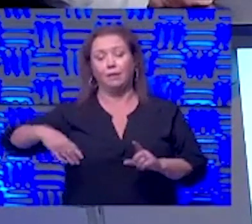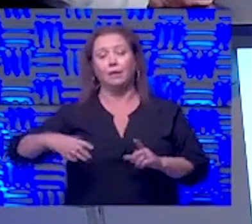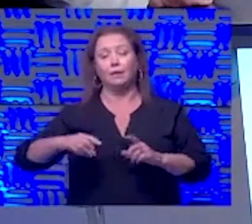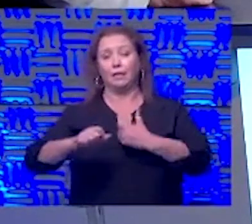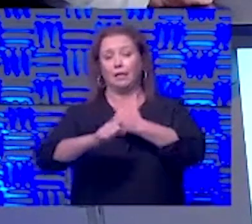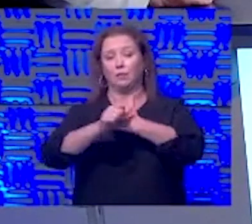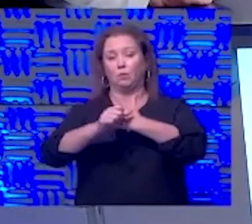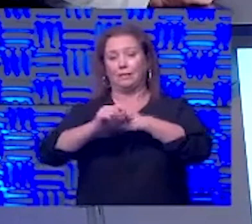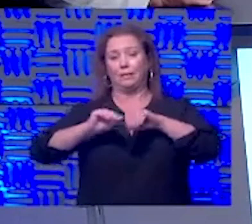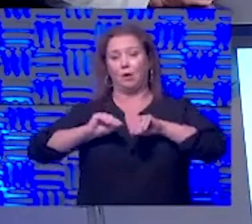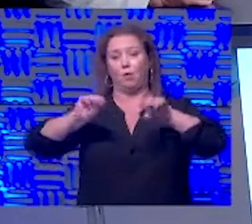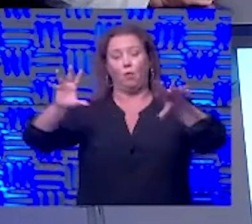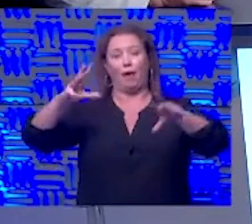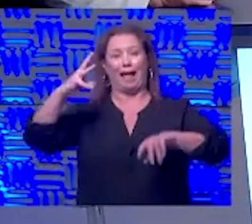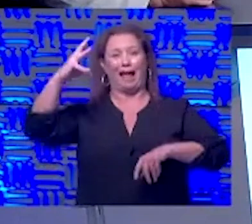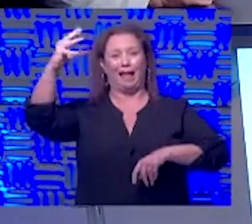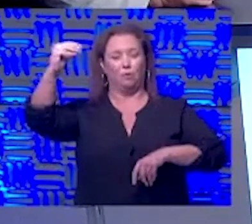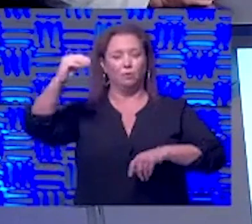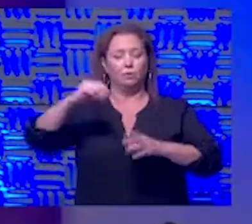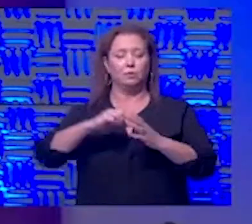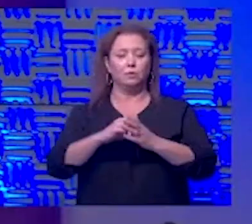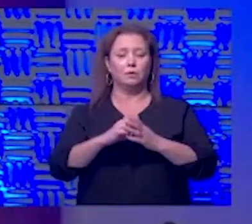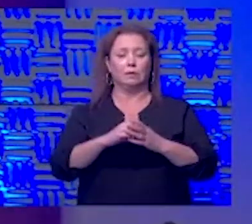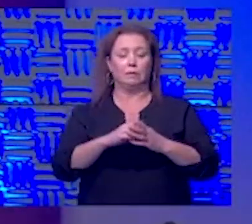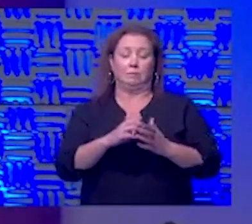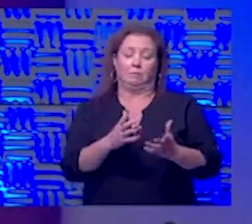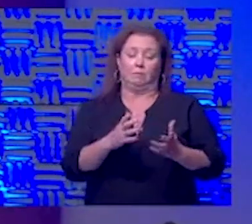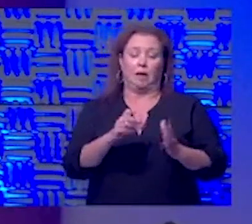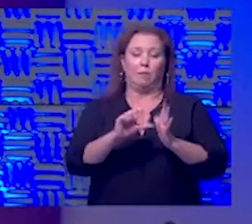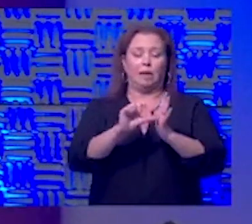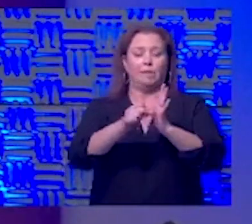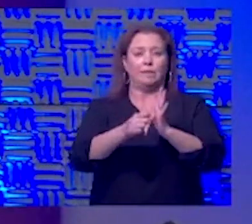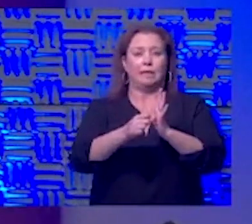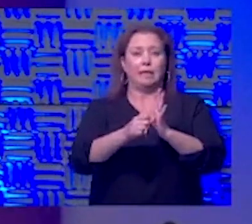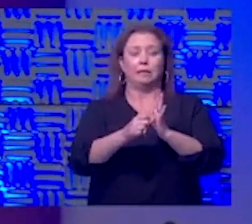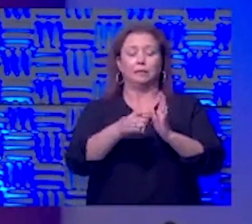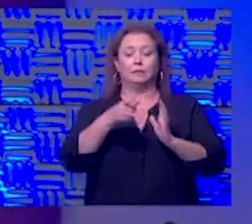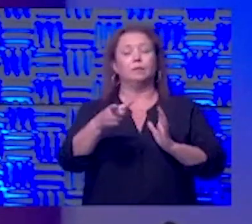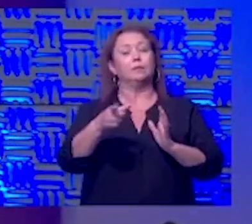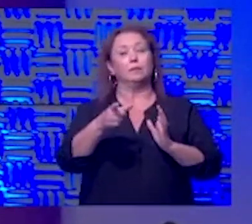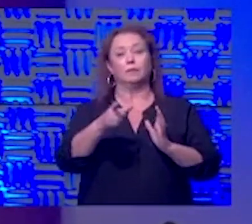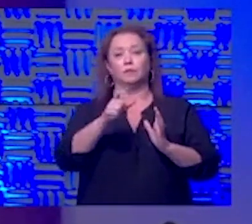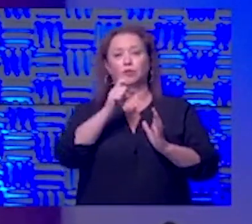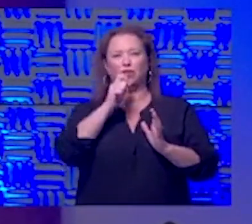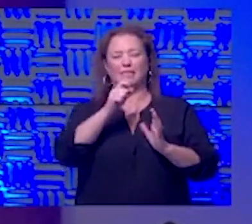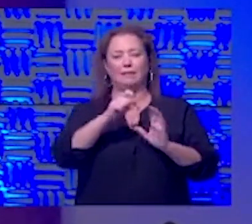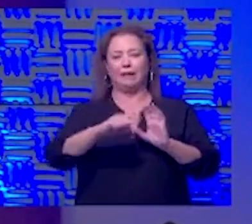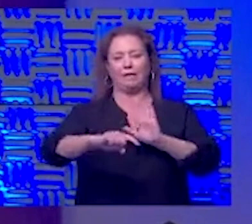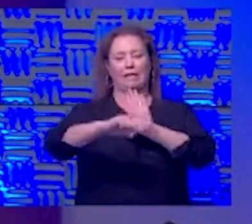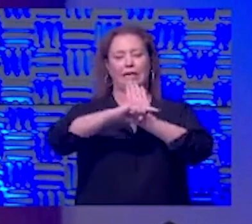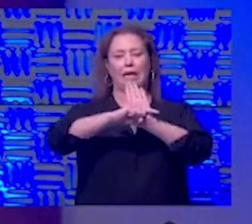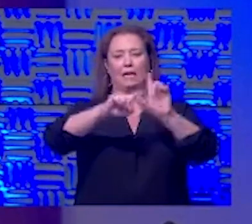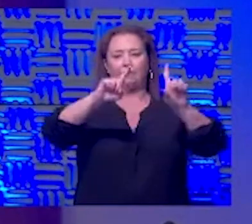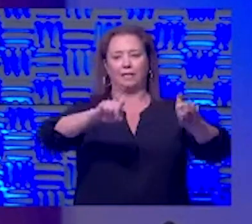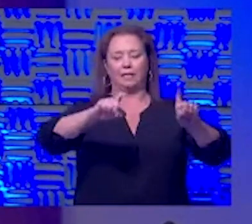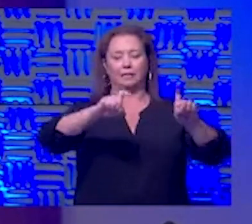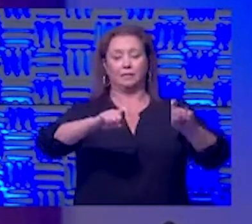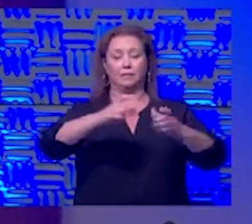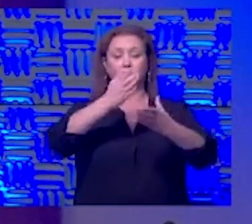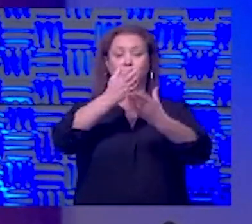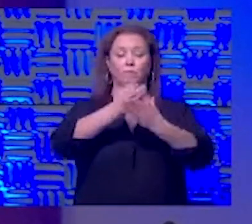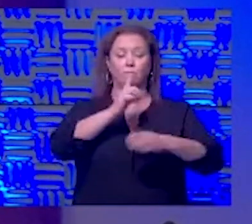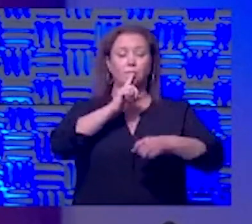risky And to send them out in the public. You could expose it to others. I would say that initial case, she doesn't ever need to get a negative test to prove that she's